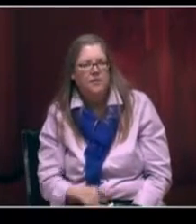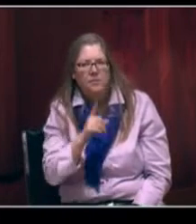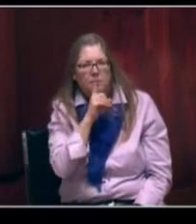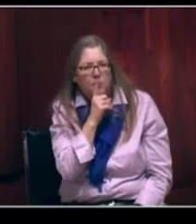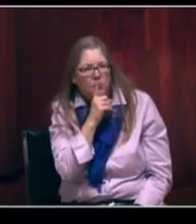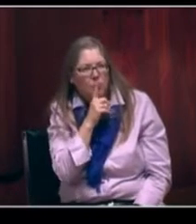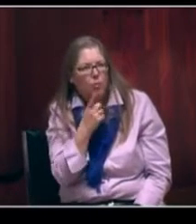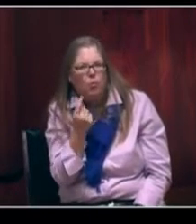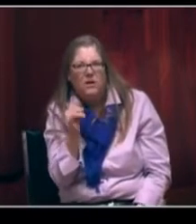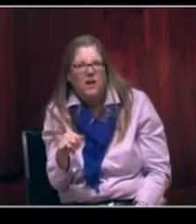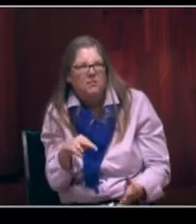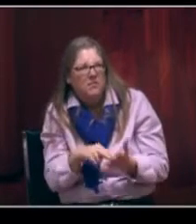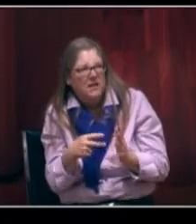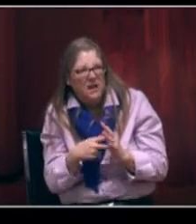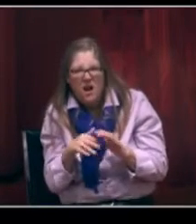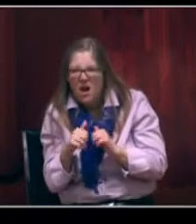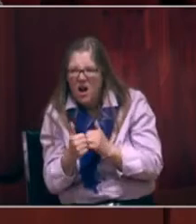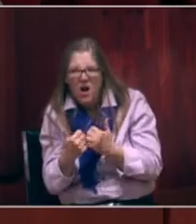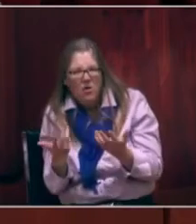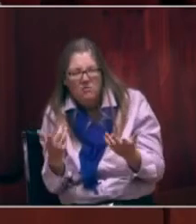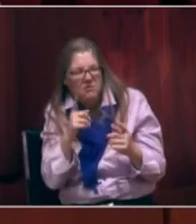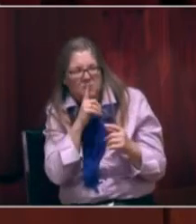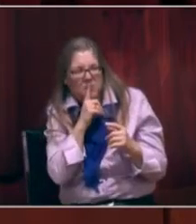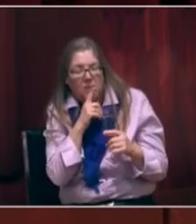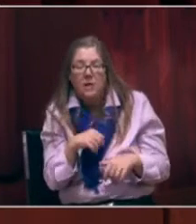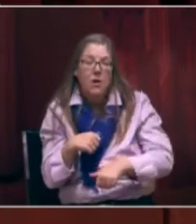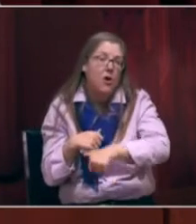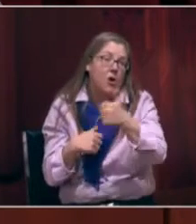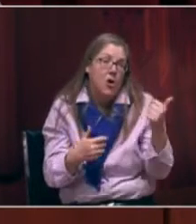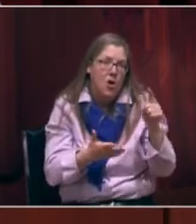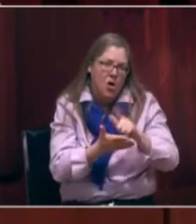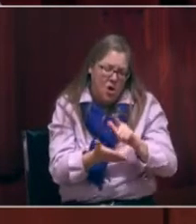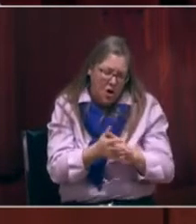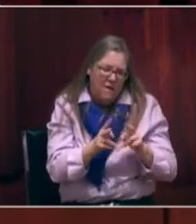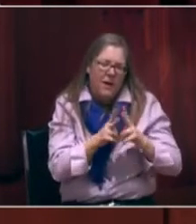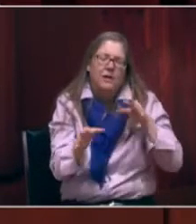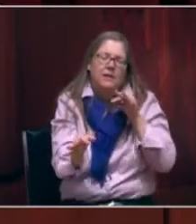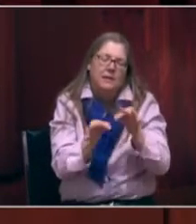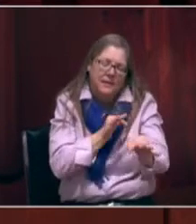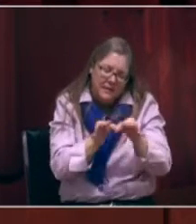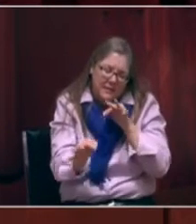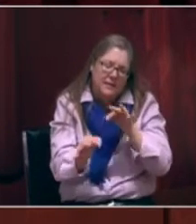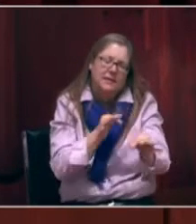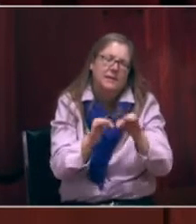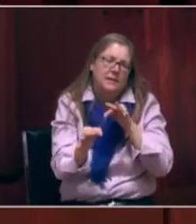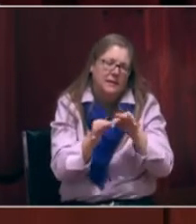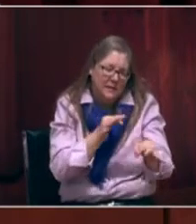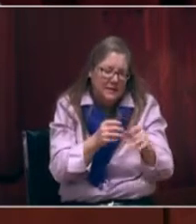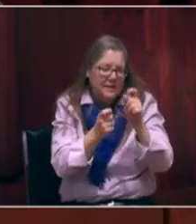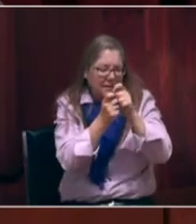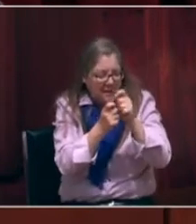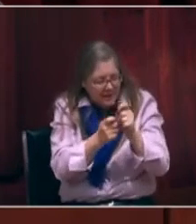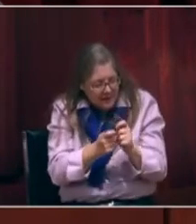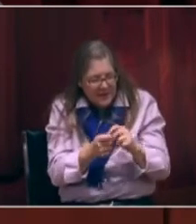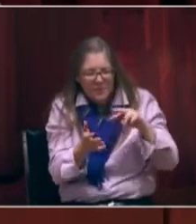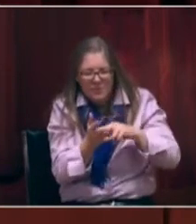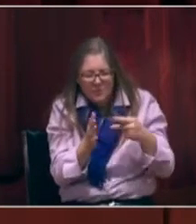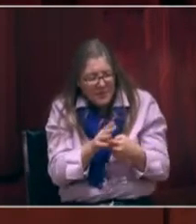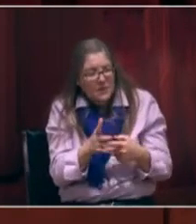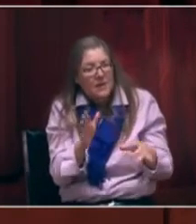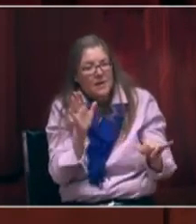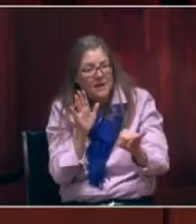this information. But also, there are certain laws out there that were prescriptive in nature, meaning that they took it a step farther. They identified an